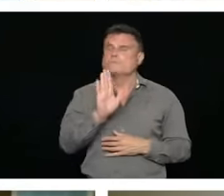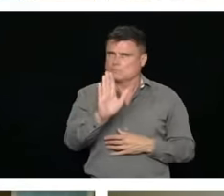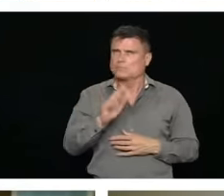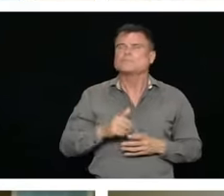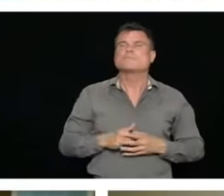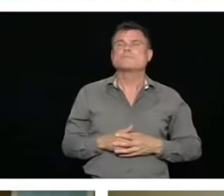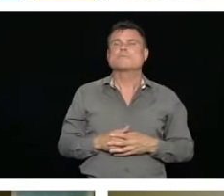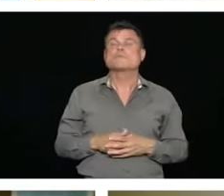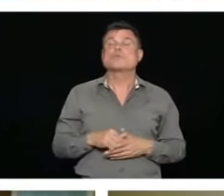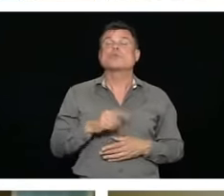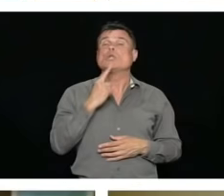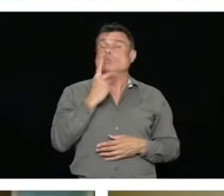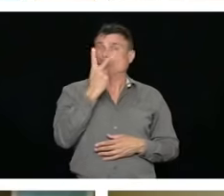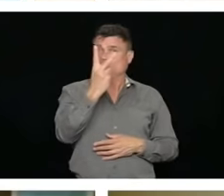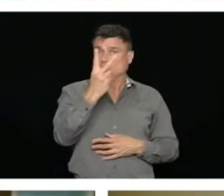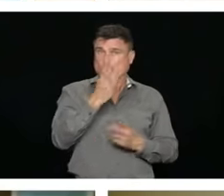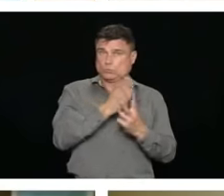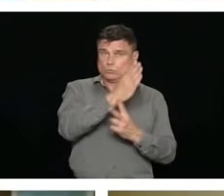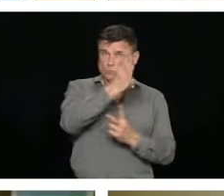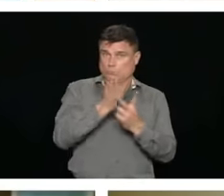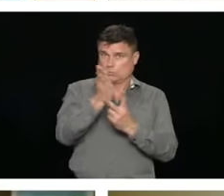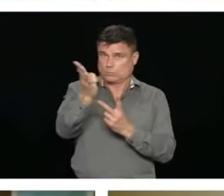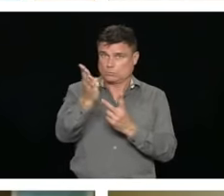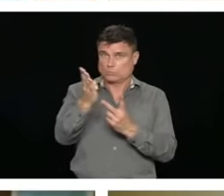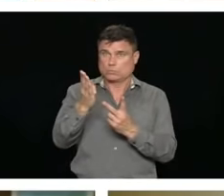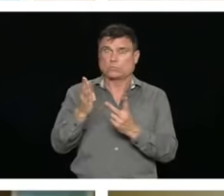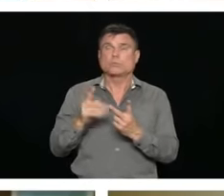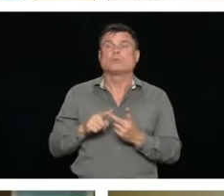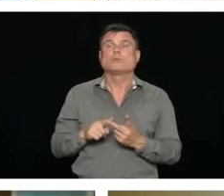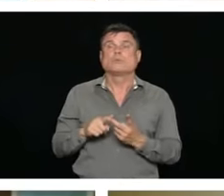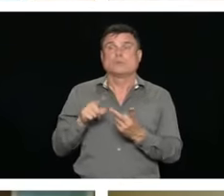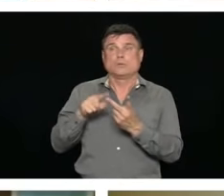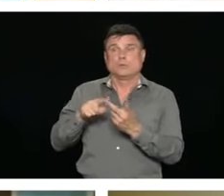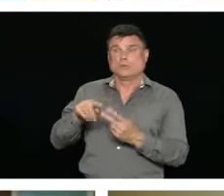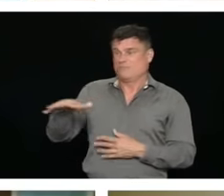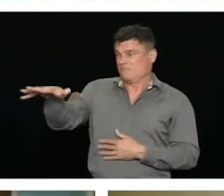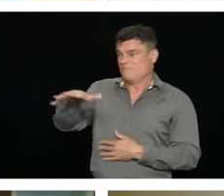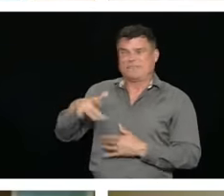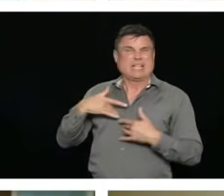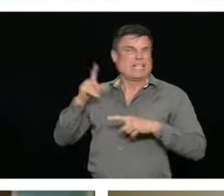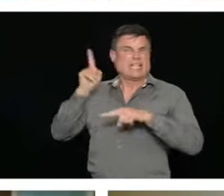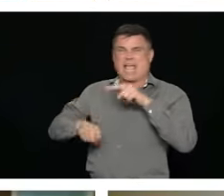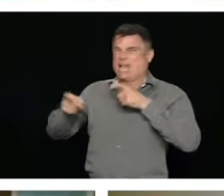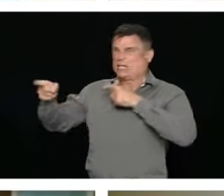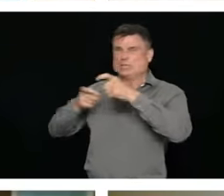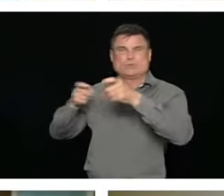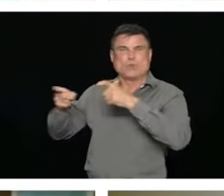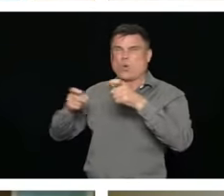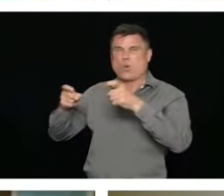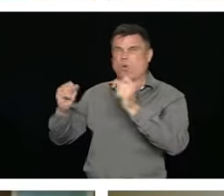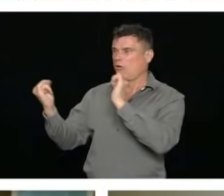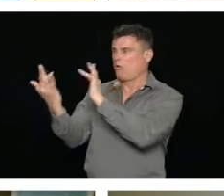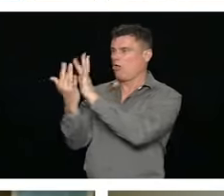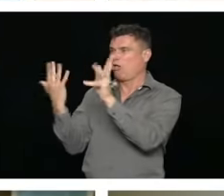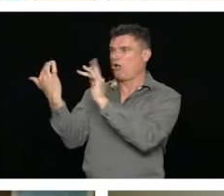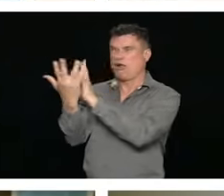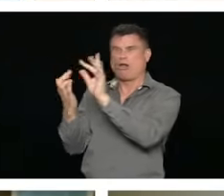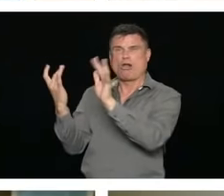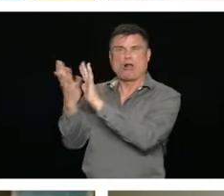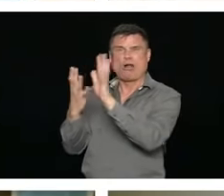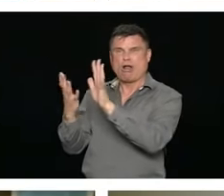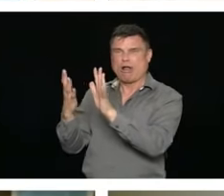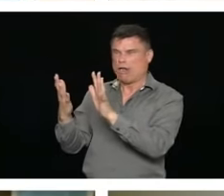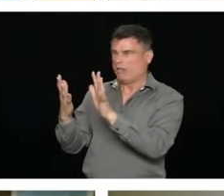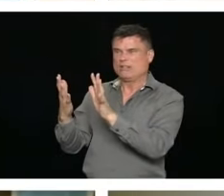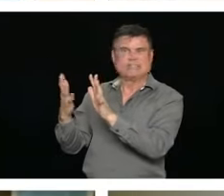schools and childcare are two settings where we actually have a lot of control, where school health officers and licensing officers are very